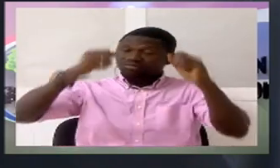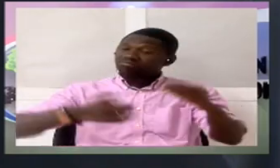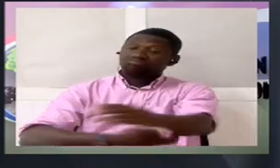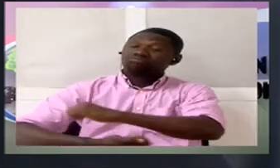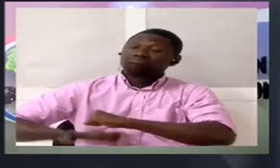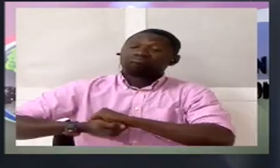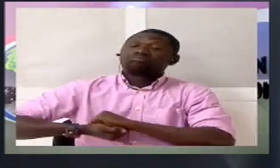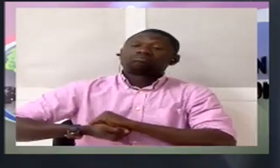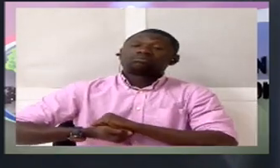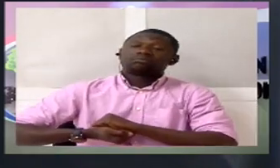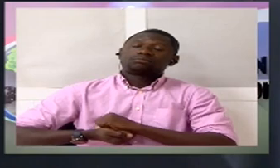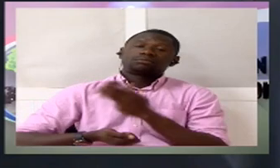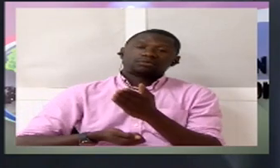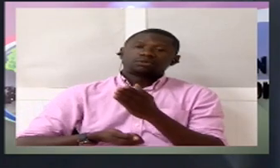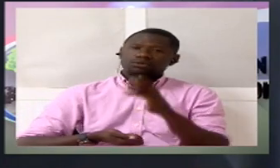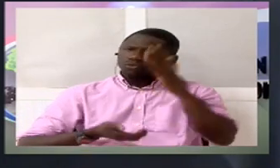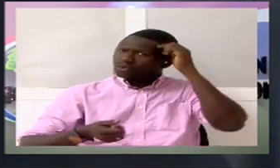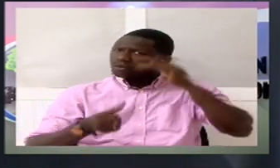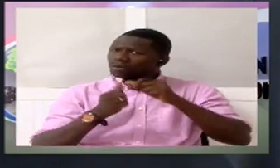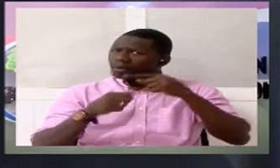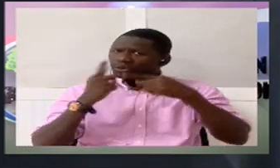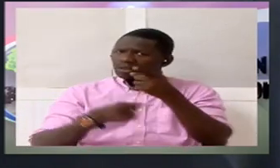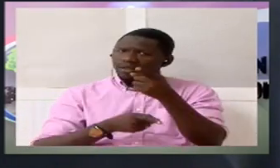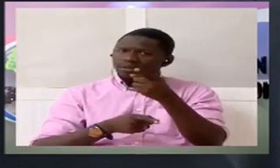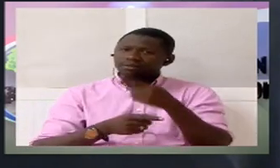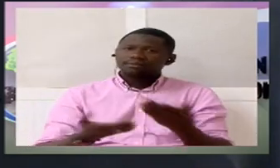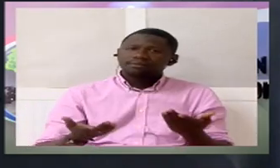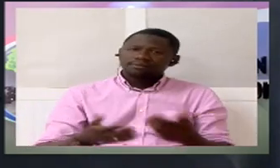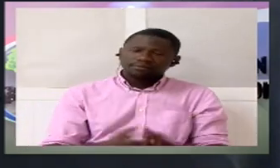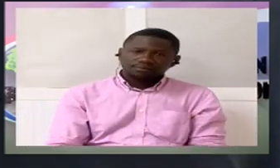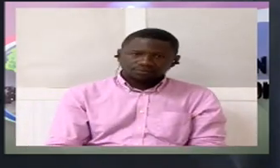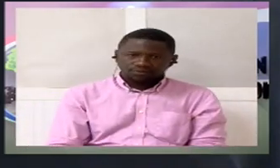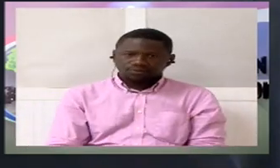londi ko Baba la fengulu be freeze wala mke muta o kola